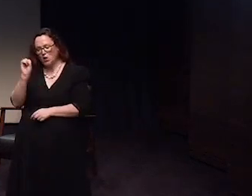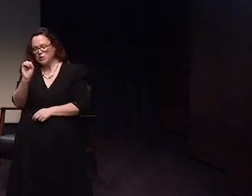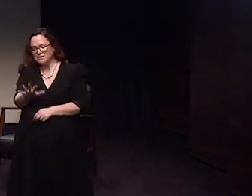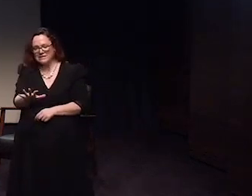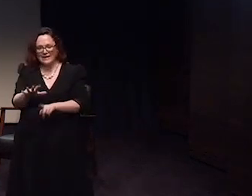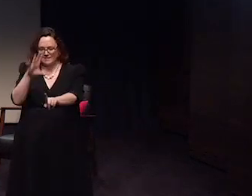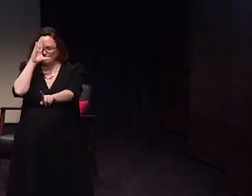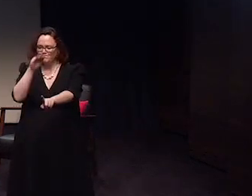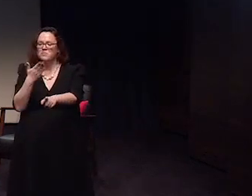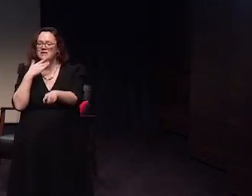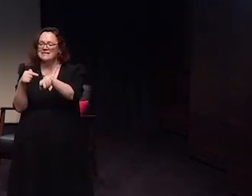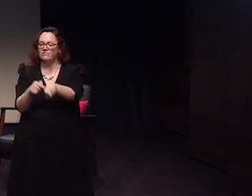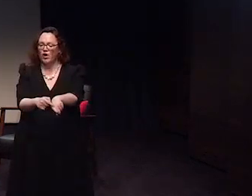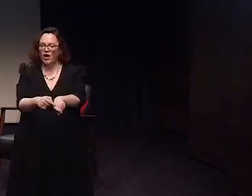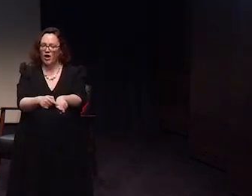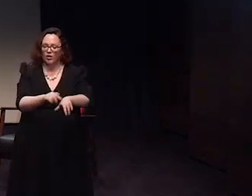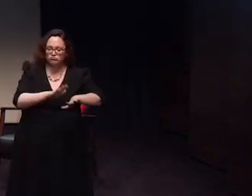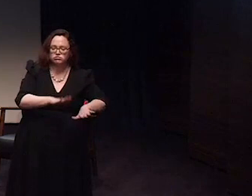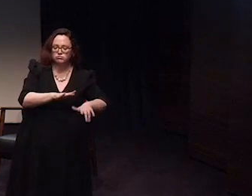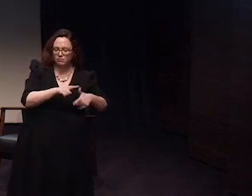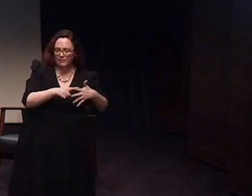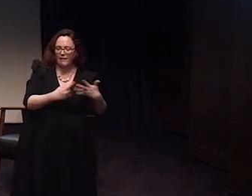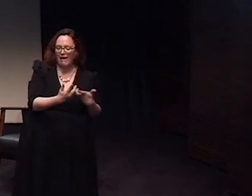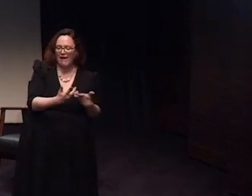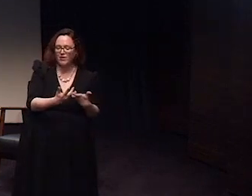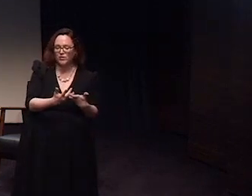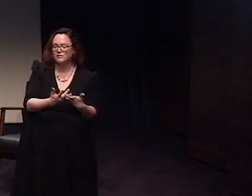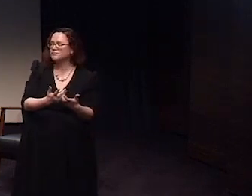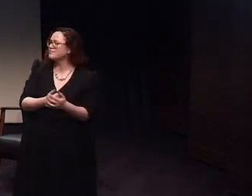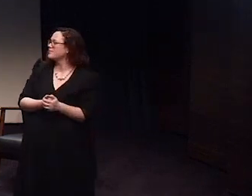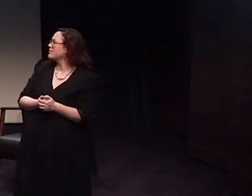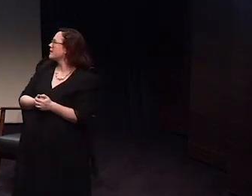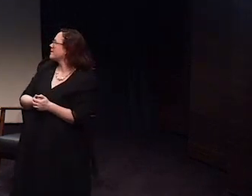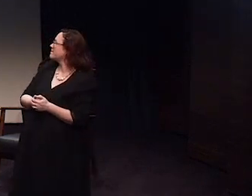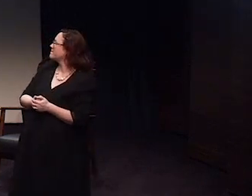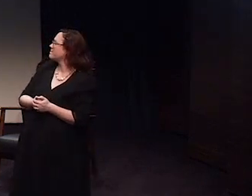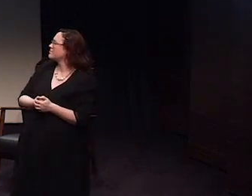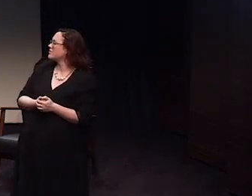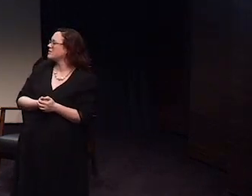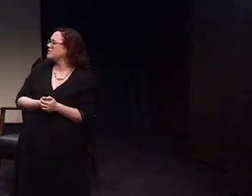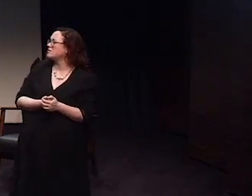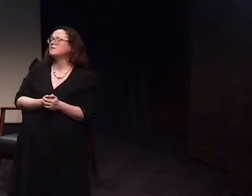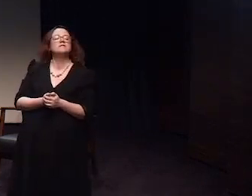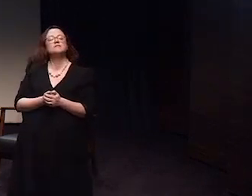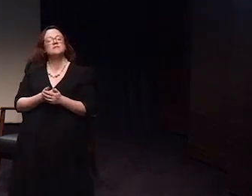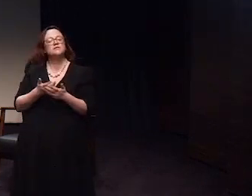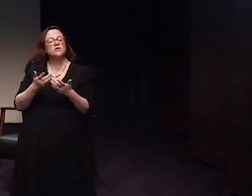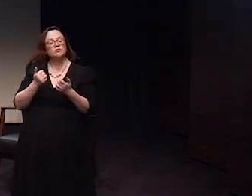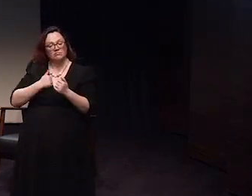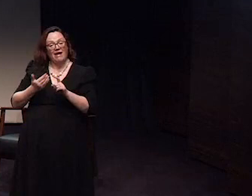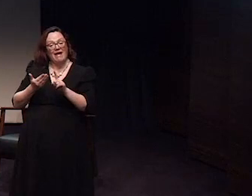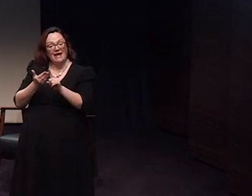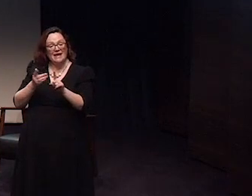two levers can be worked on a living lab. That is an approach that aims to be a gathering and testing place for